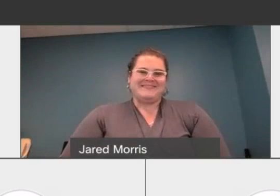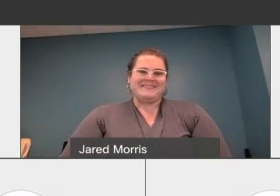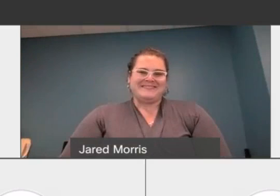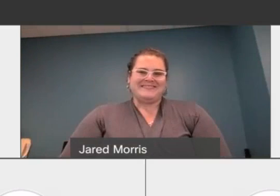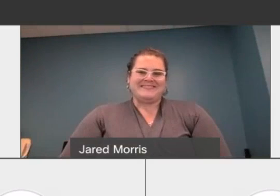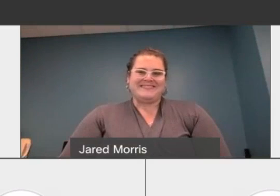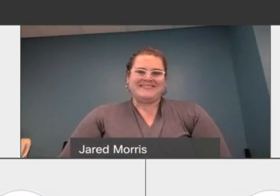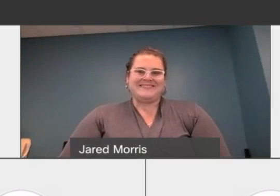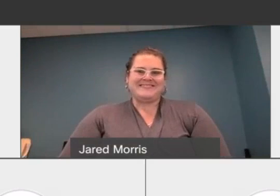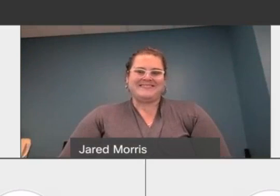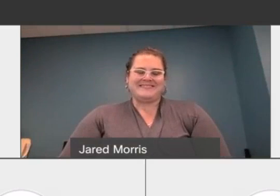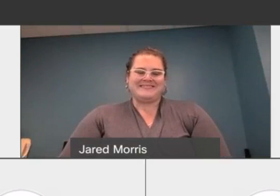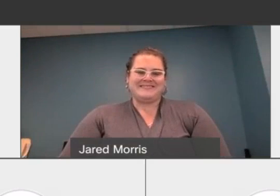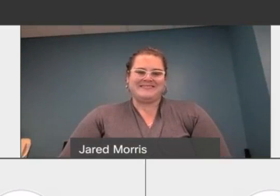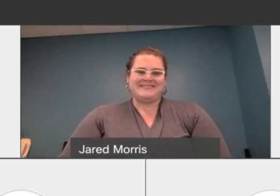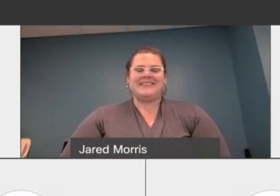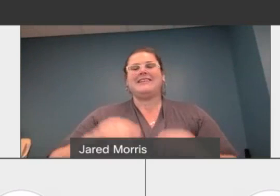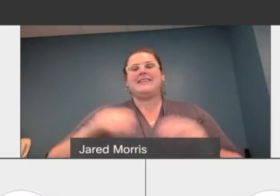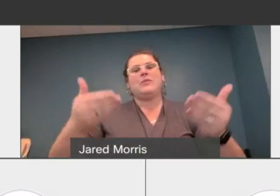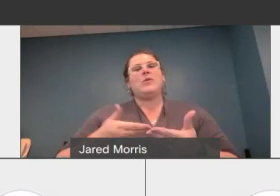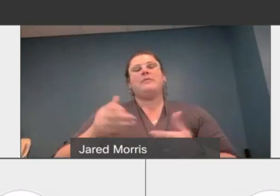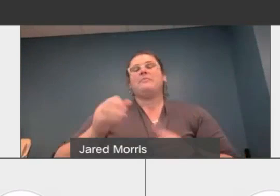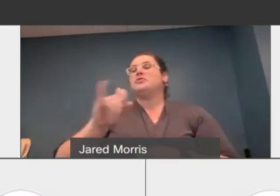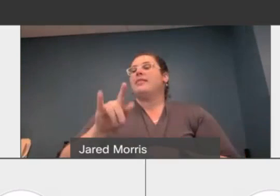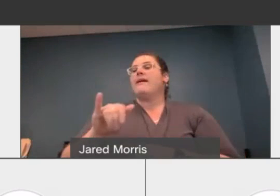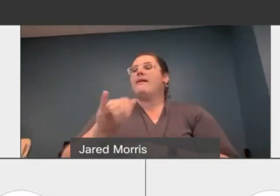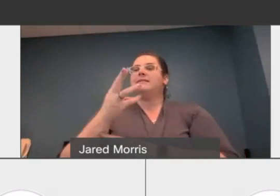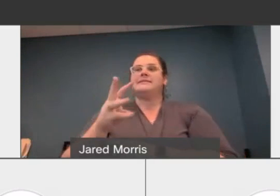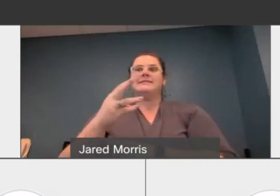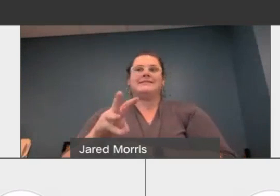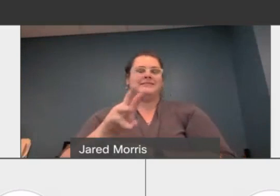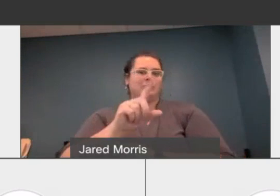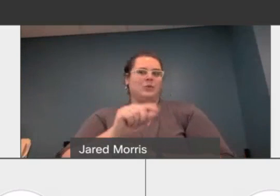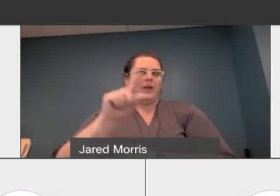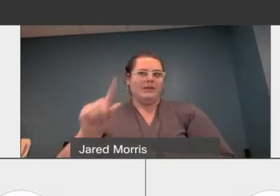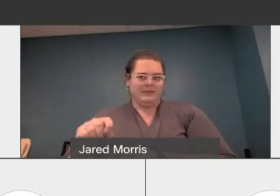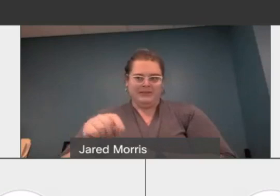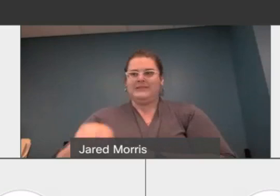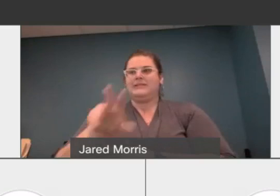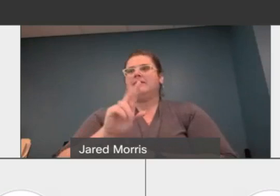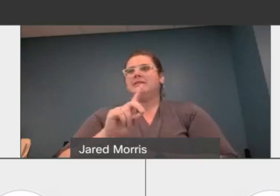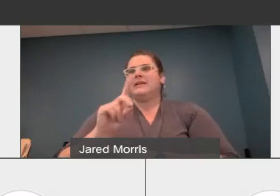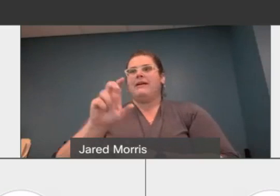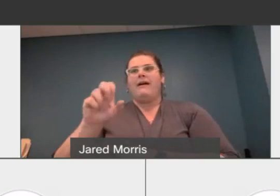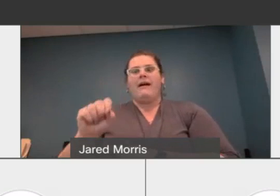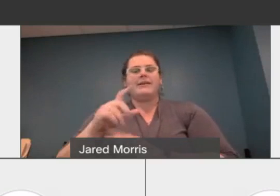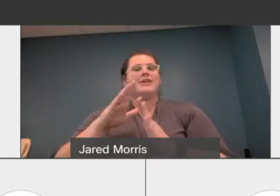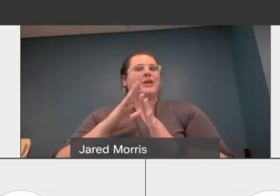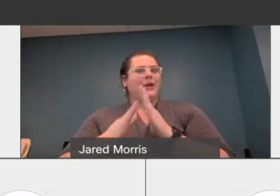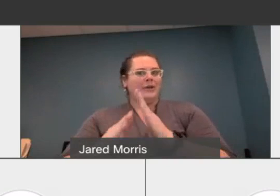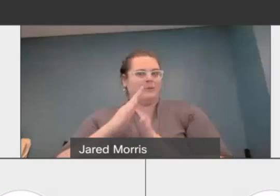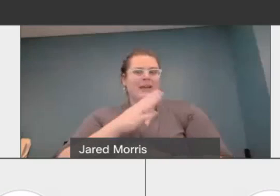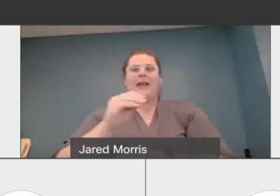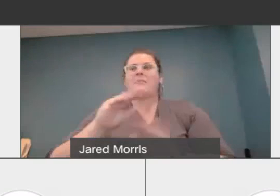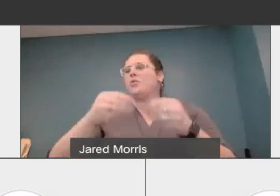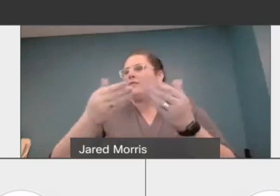Welcome to the July 16th, 2020 DDS Community and Provider